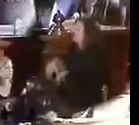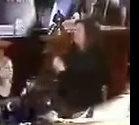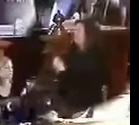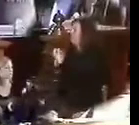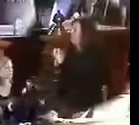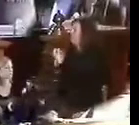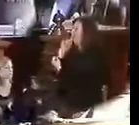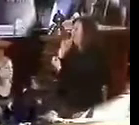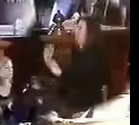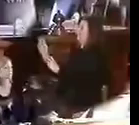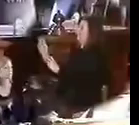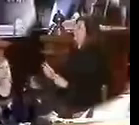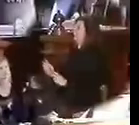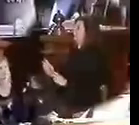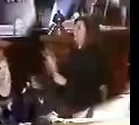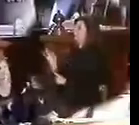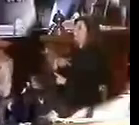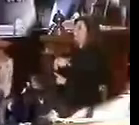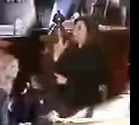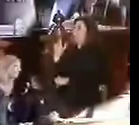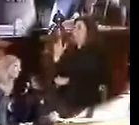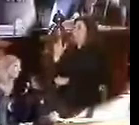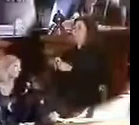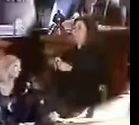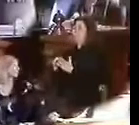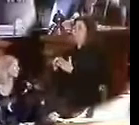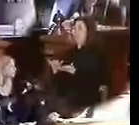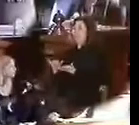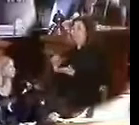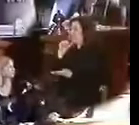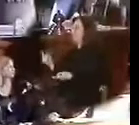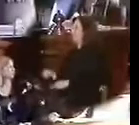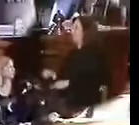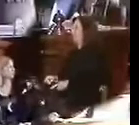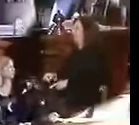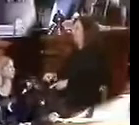those issues. And as long as we have the 21 vote rule, that doesn't happen. Because